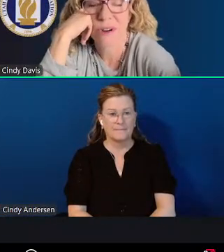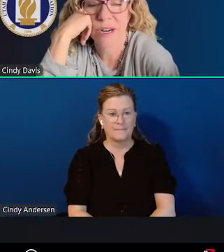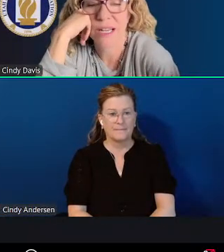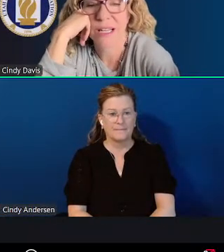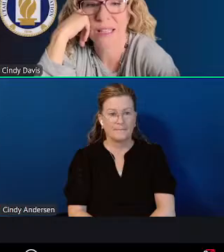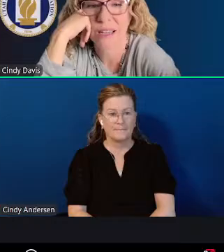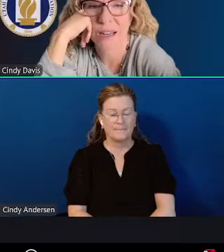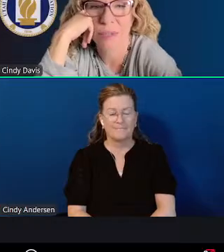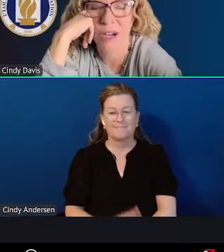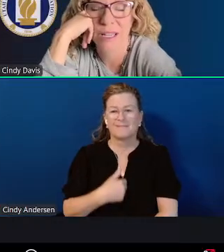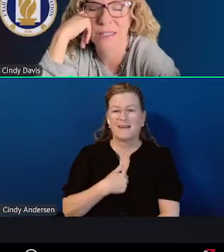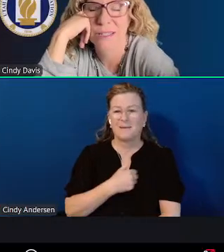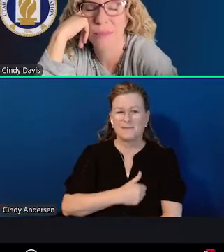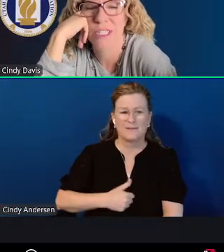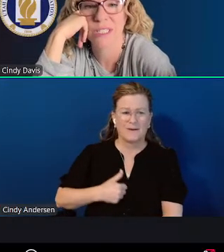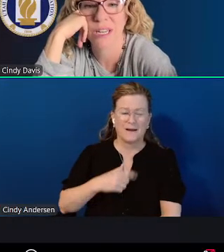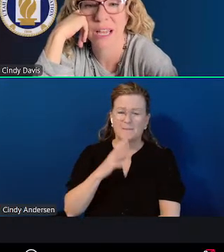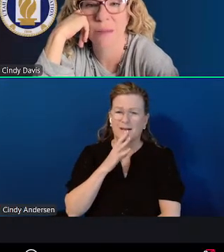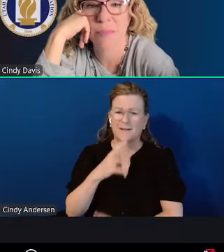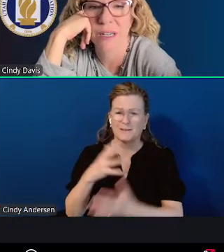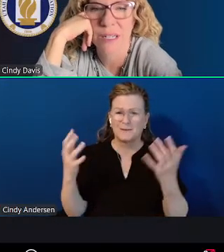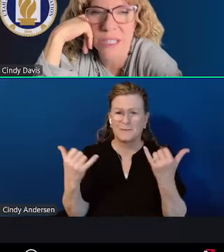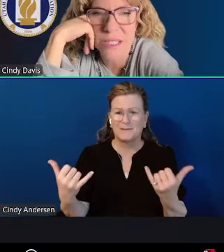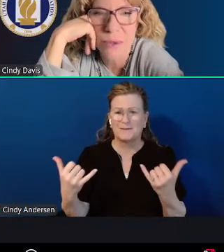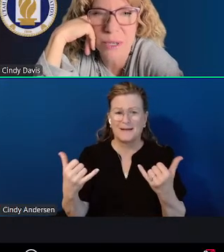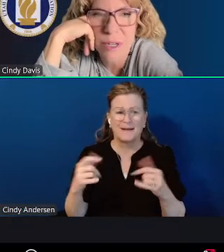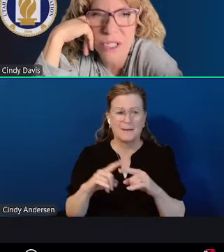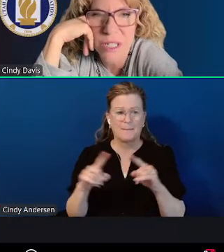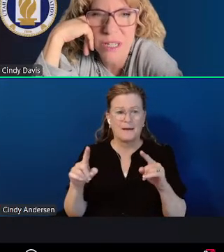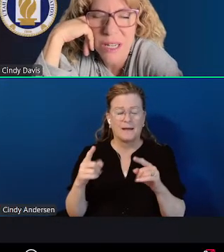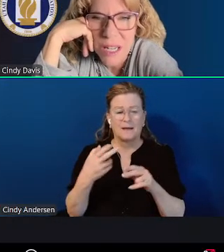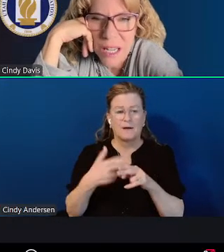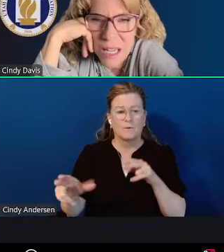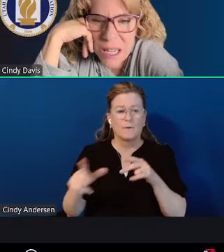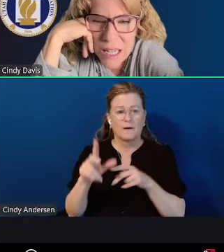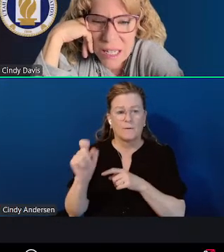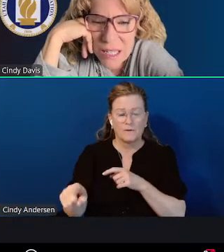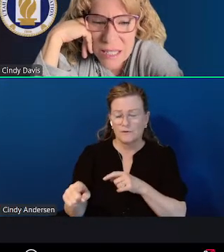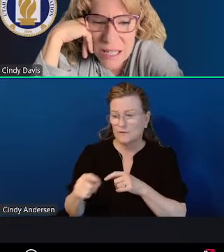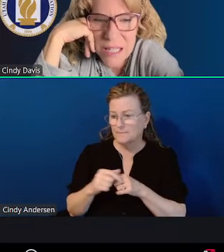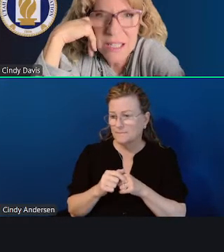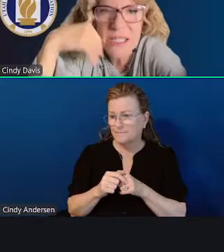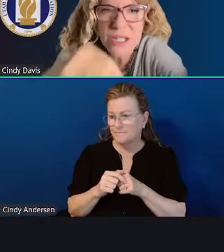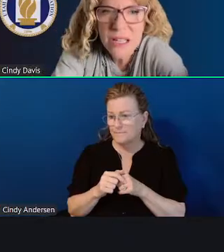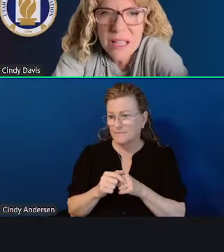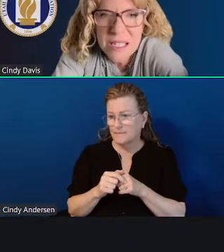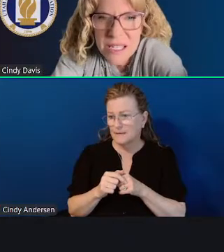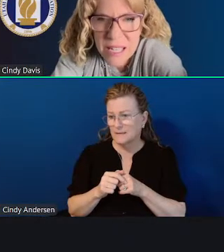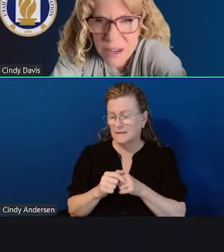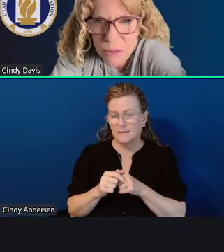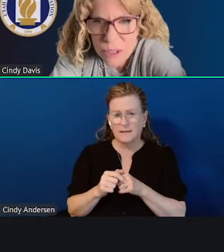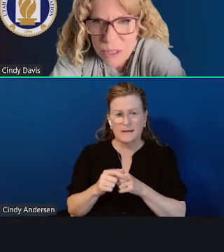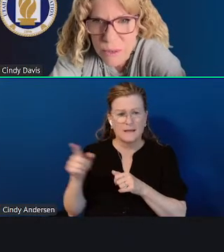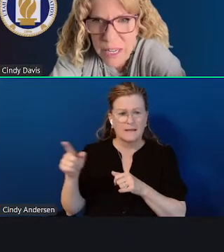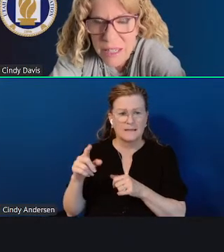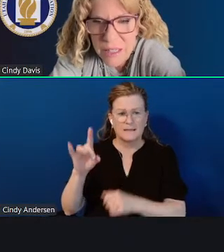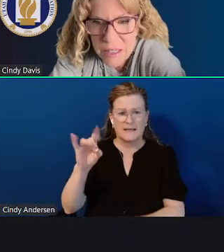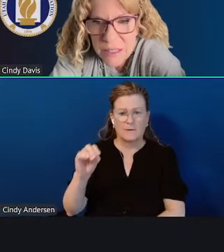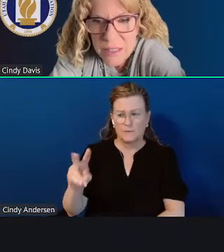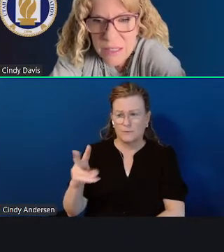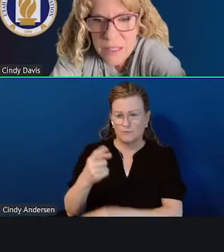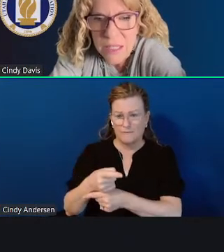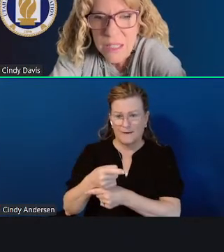I'm sorry that I'm talking so much today, but just a quick question. This is 802,